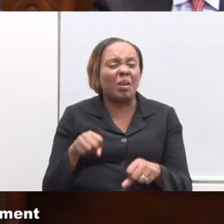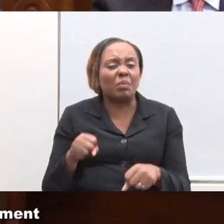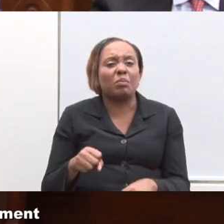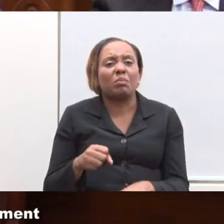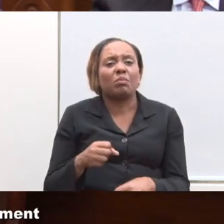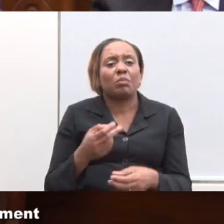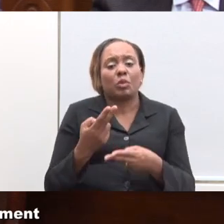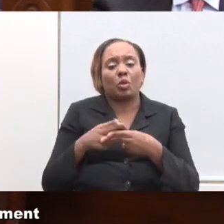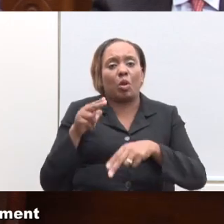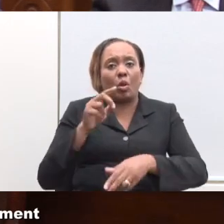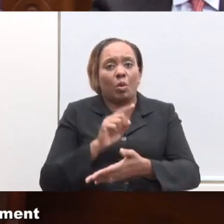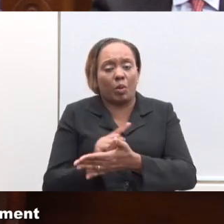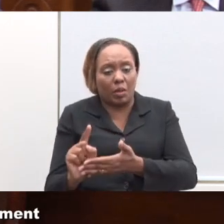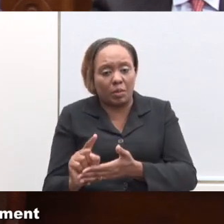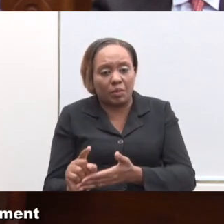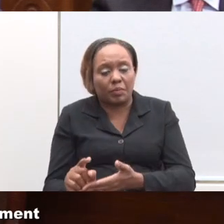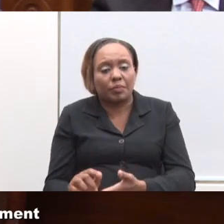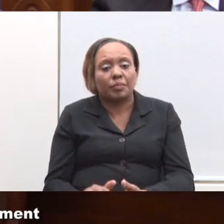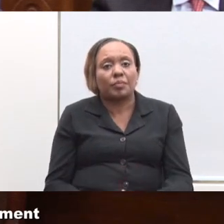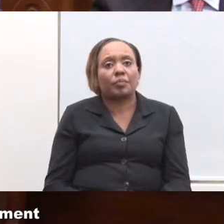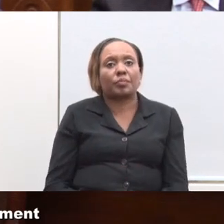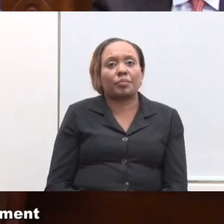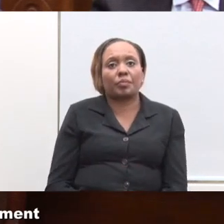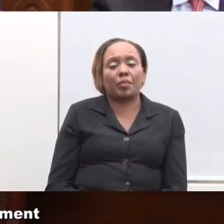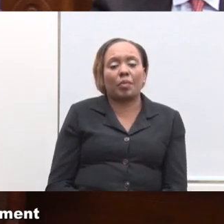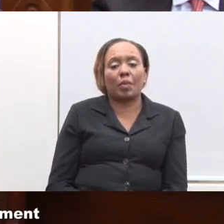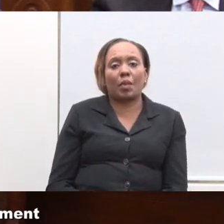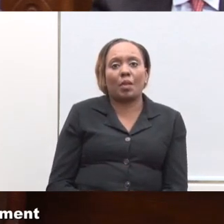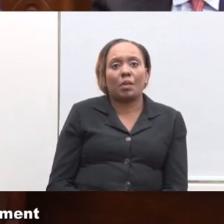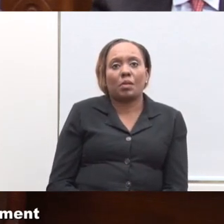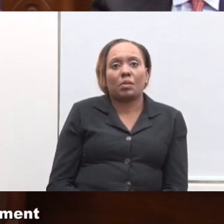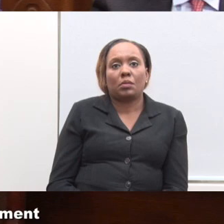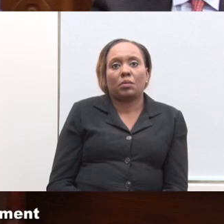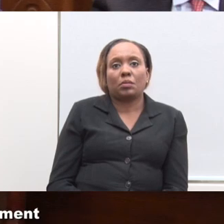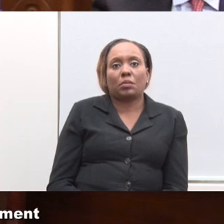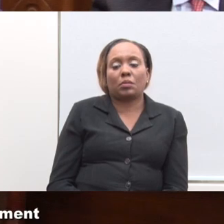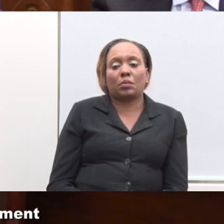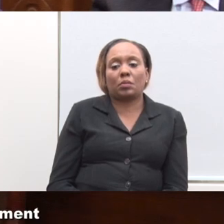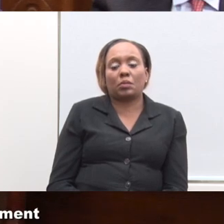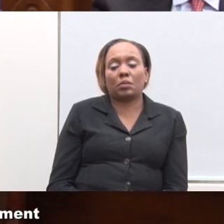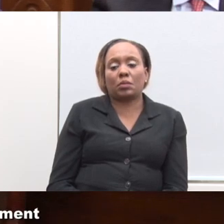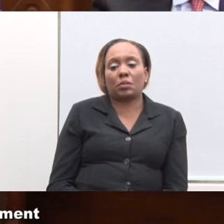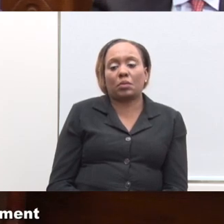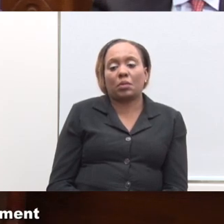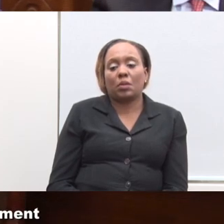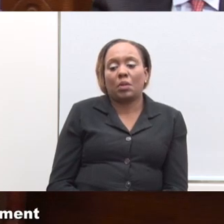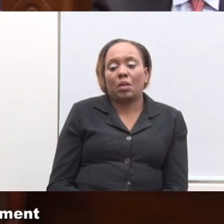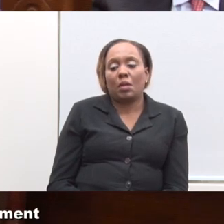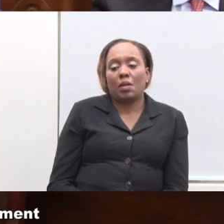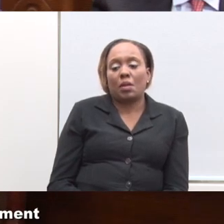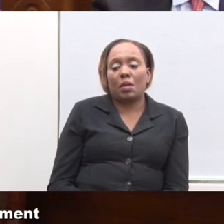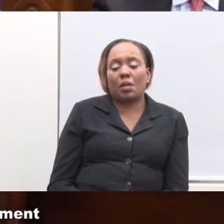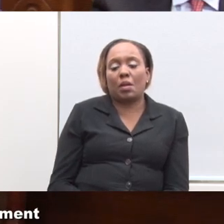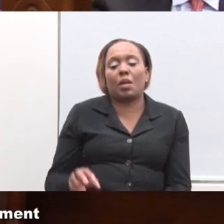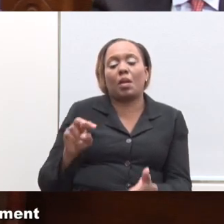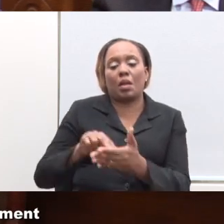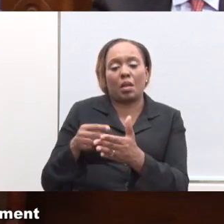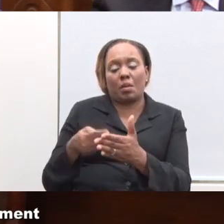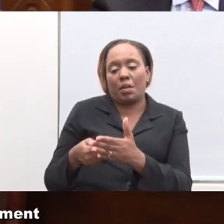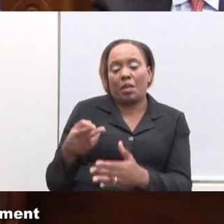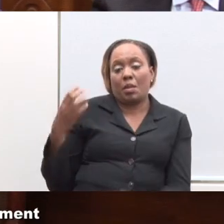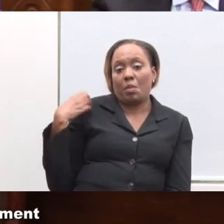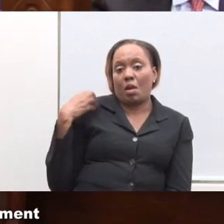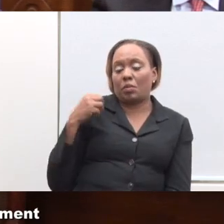to defer the obligation for them to pay the employer's contributions for 3 months in the first